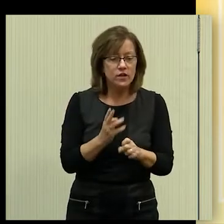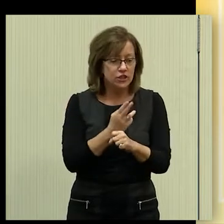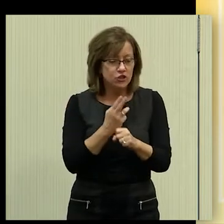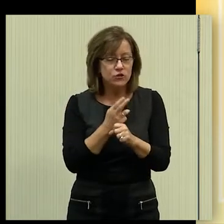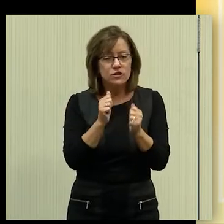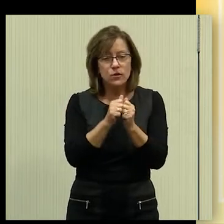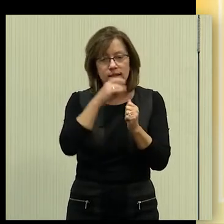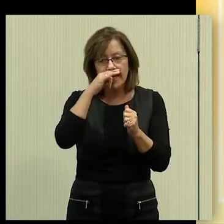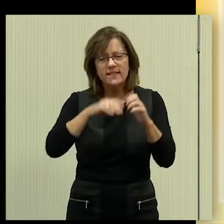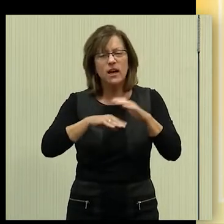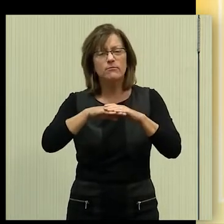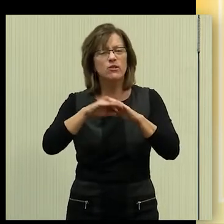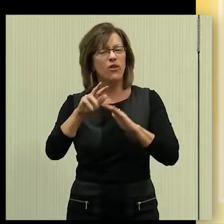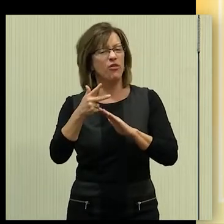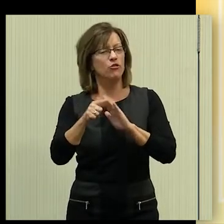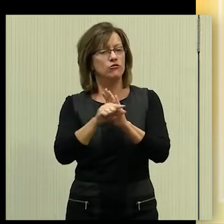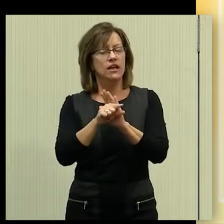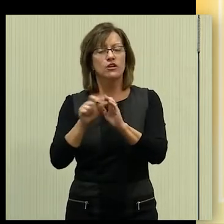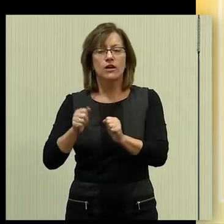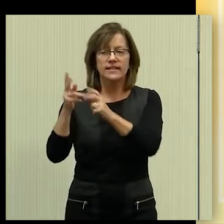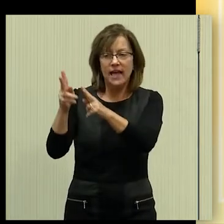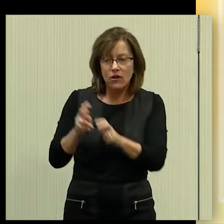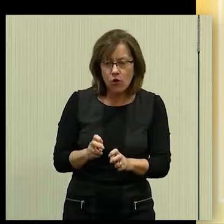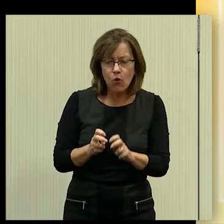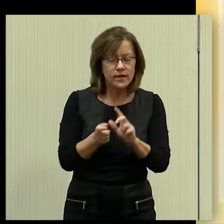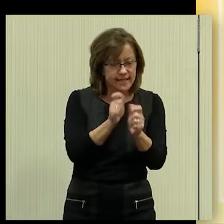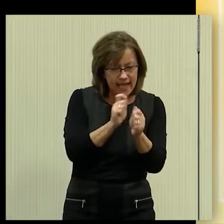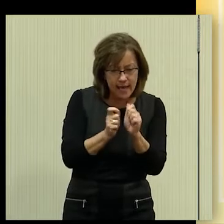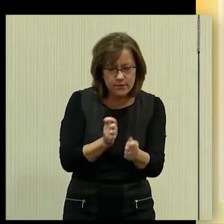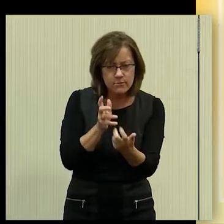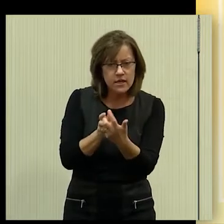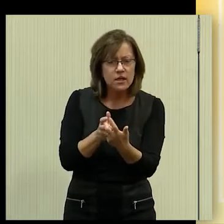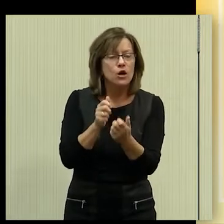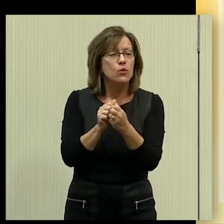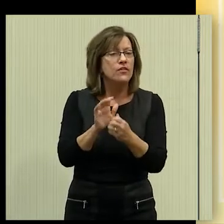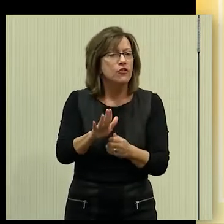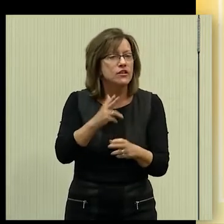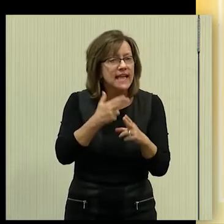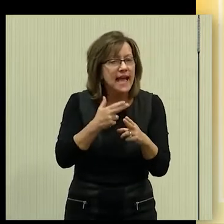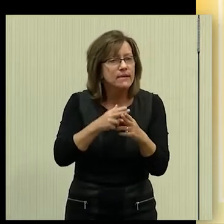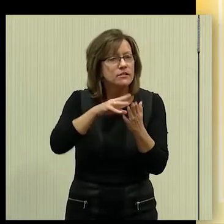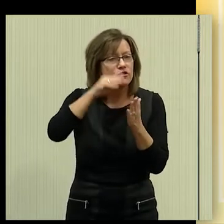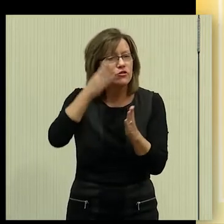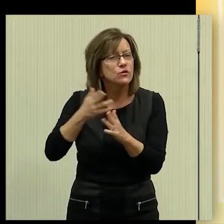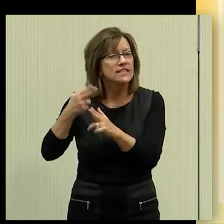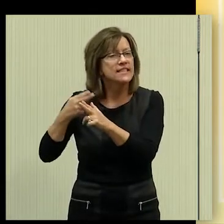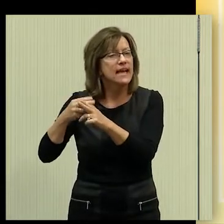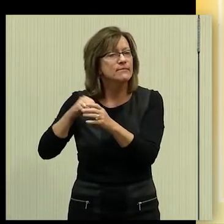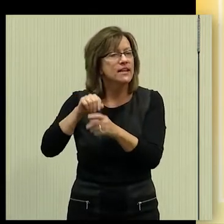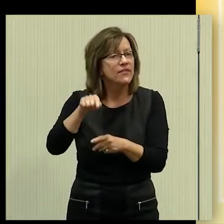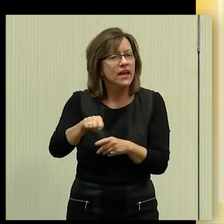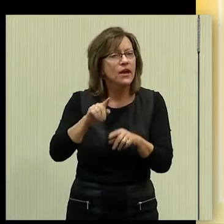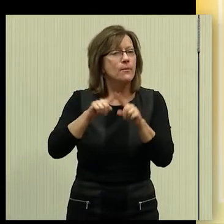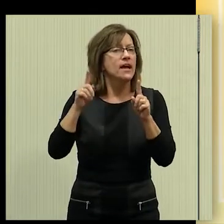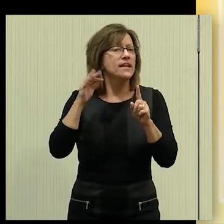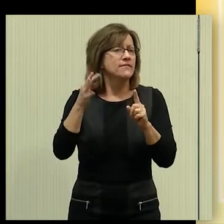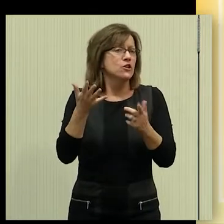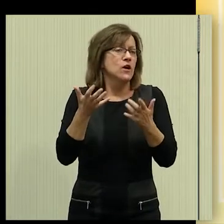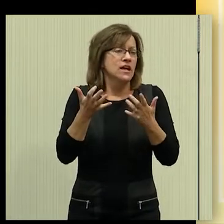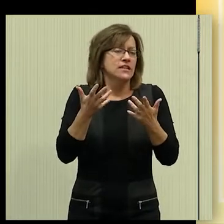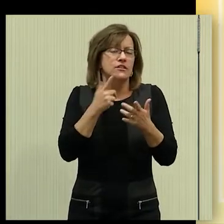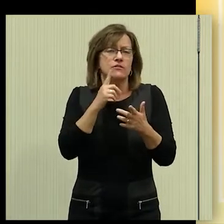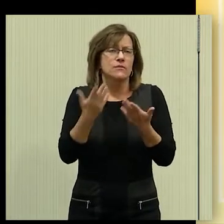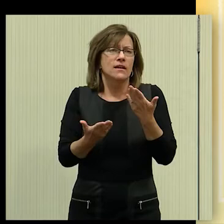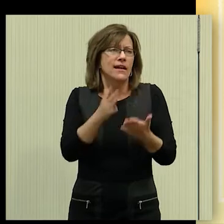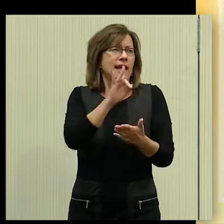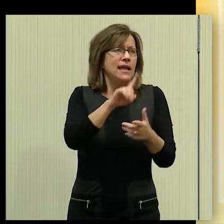about 3rd grade, where you can just download them, you can adapt them with the kids' names, students' names in them if you want, but there are probably